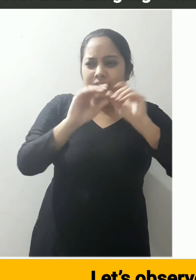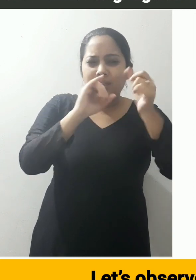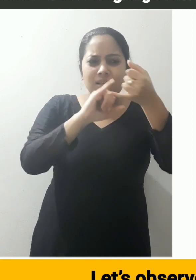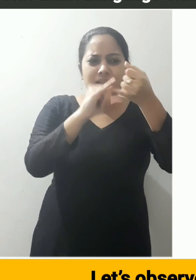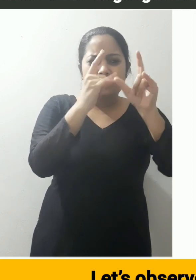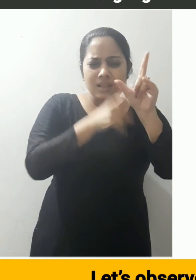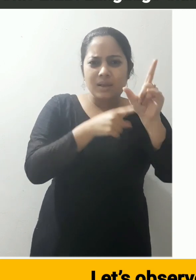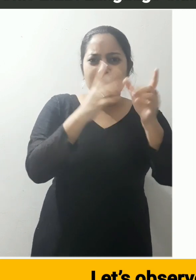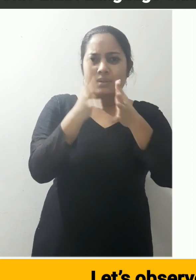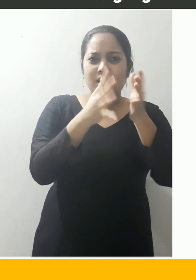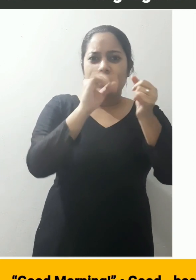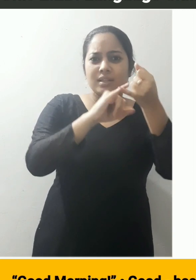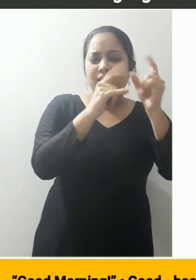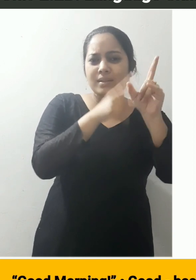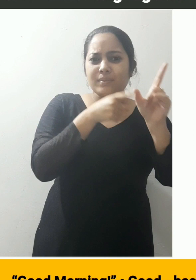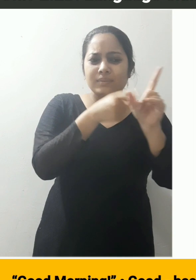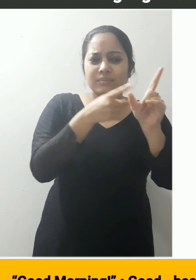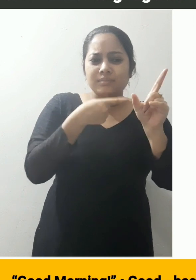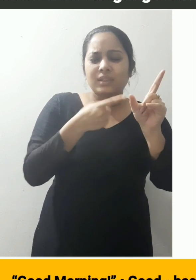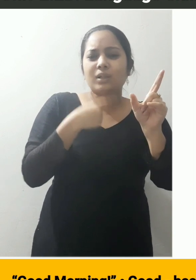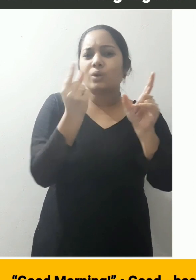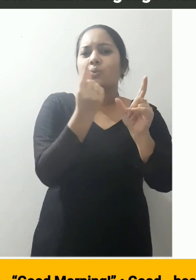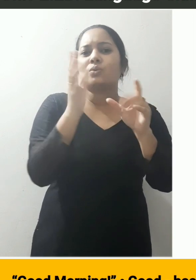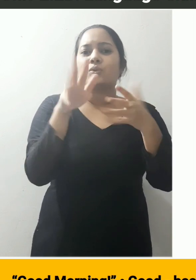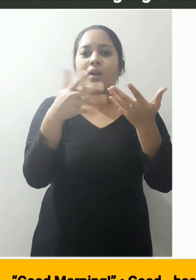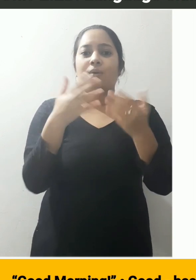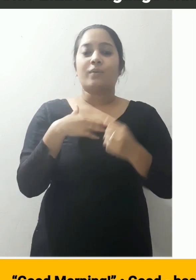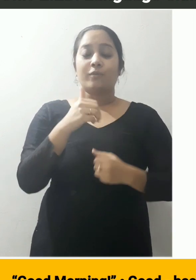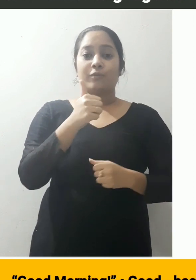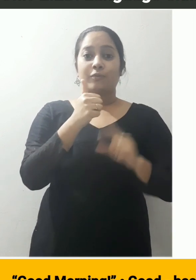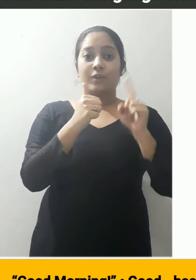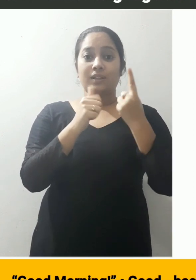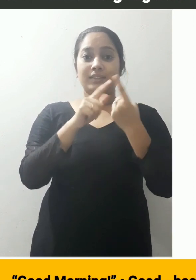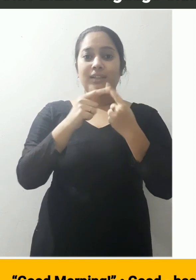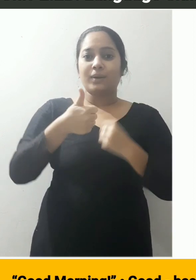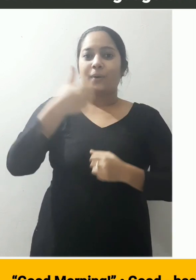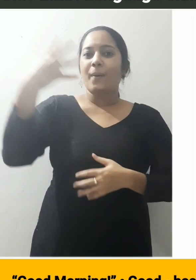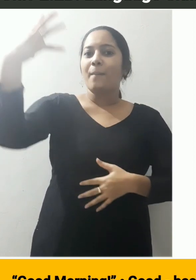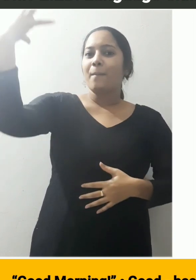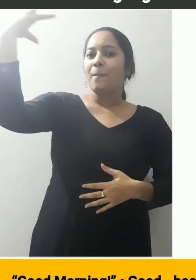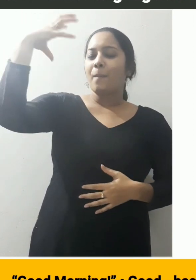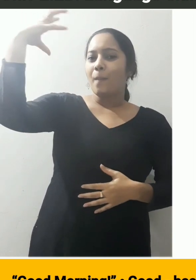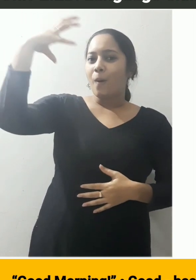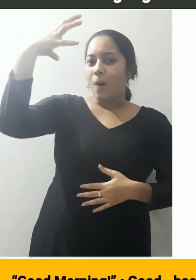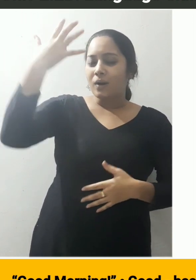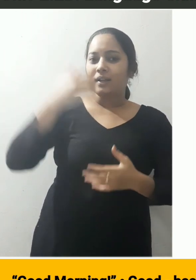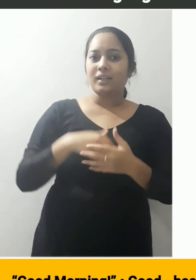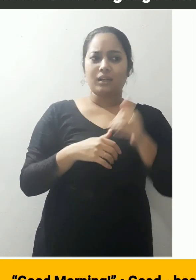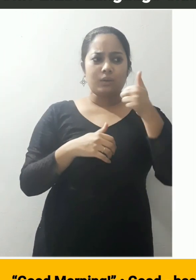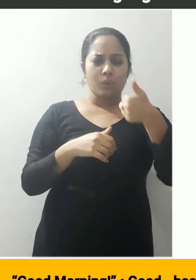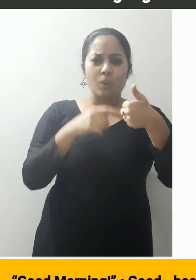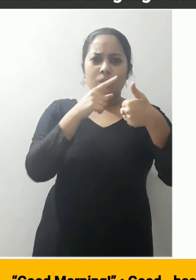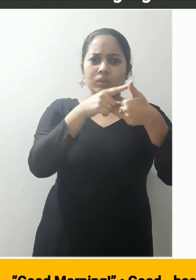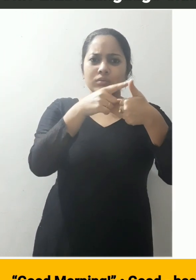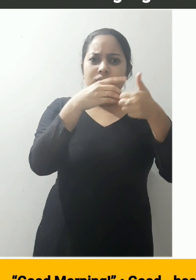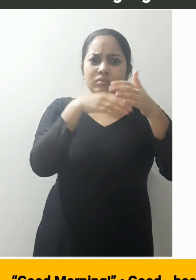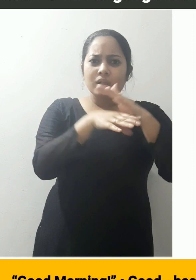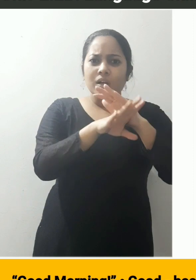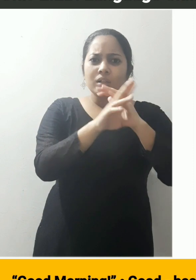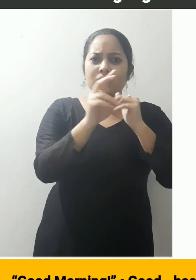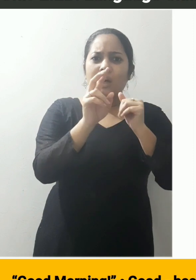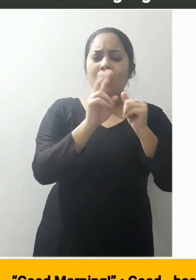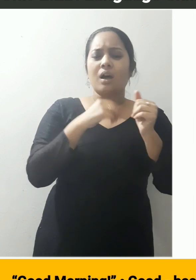syllables in them. Number 1. Good morning. Good has one vowel